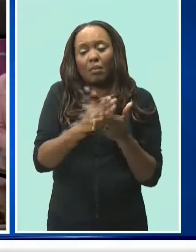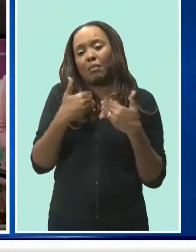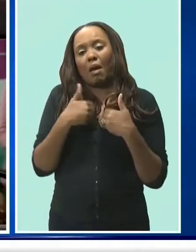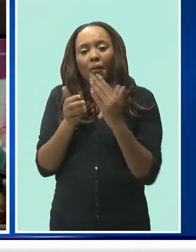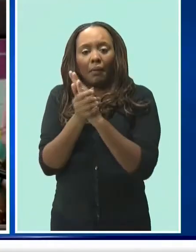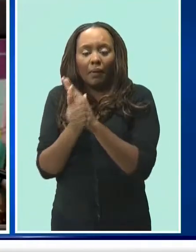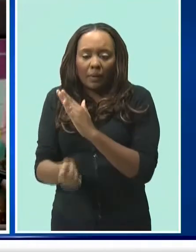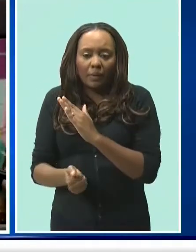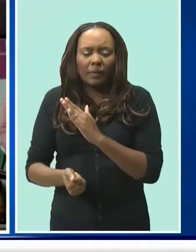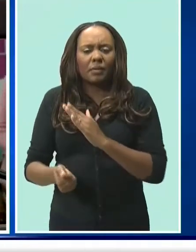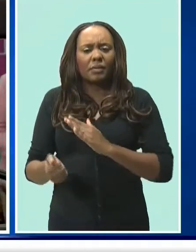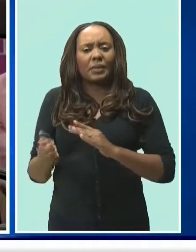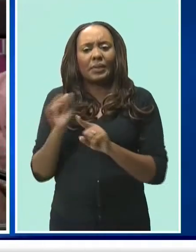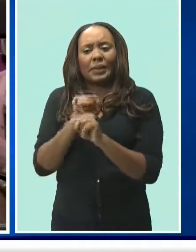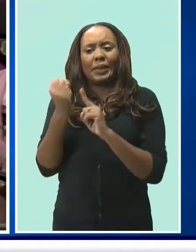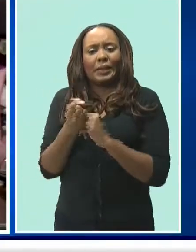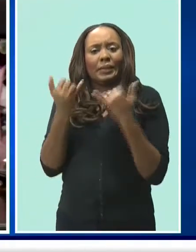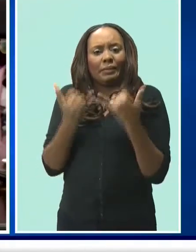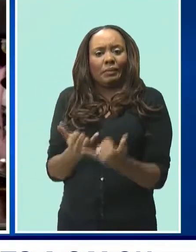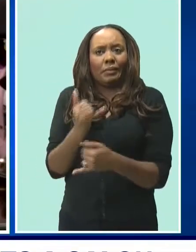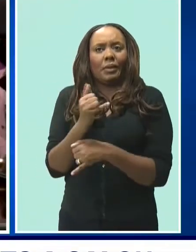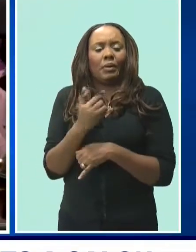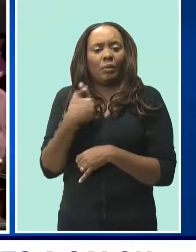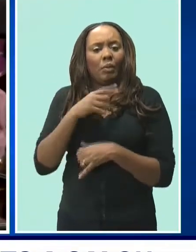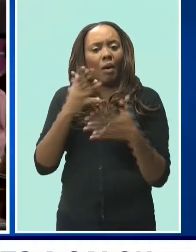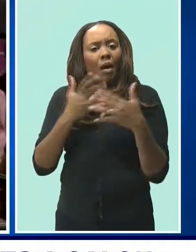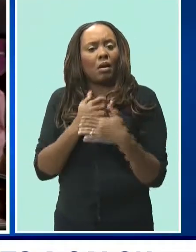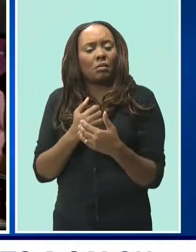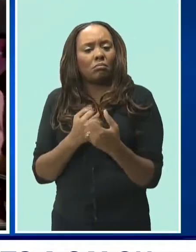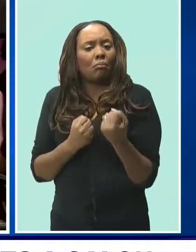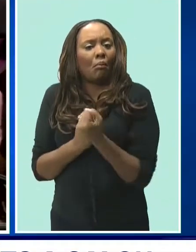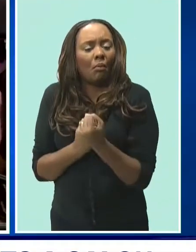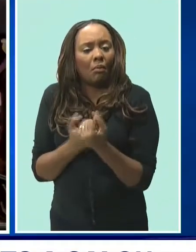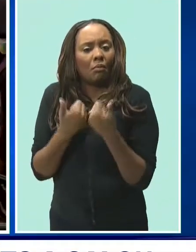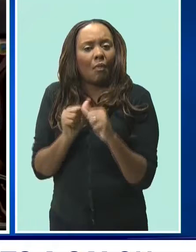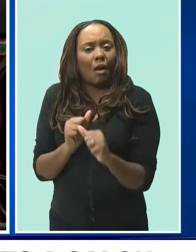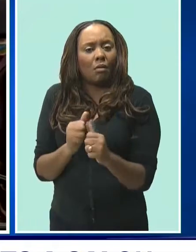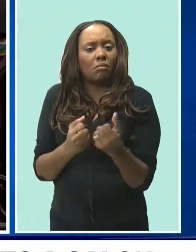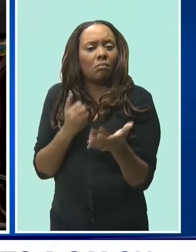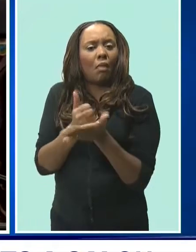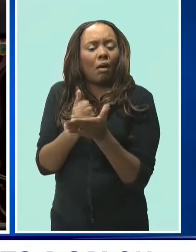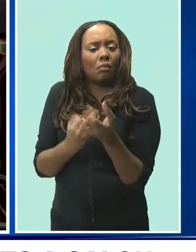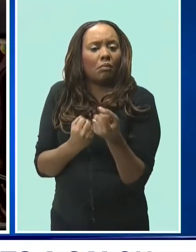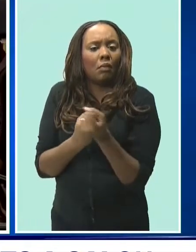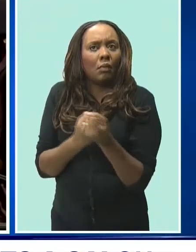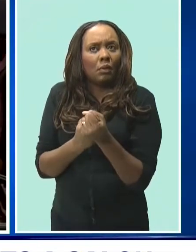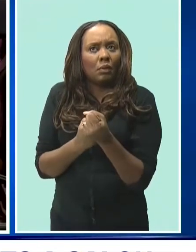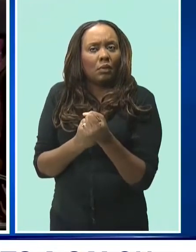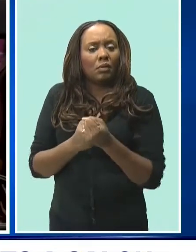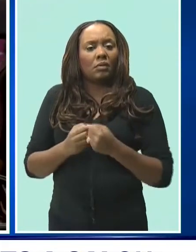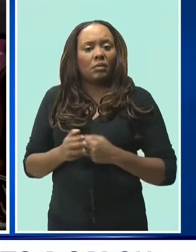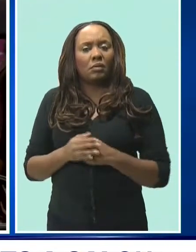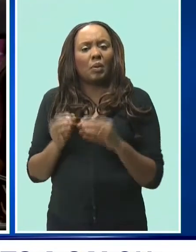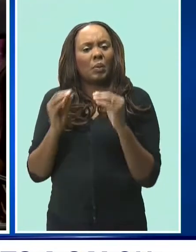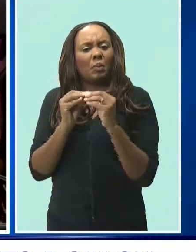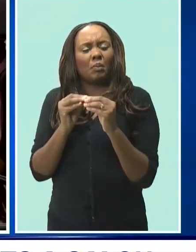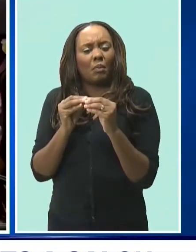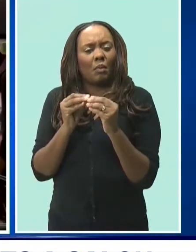this situation, we are the time there to help the Ministry of Education to do more projects, more